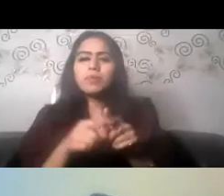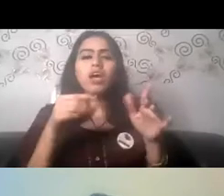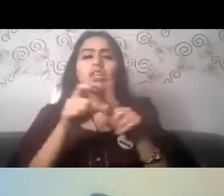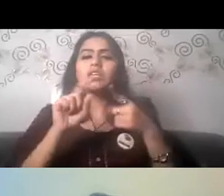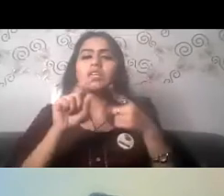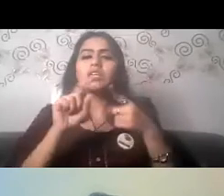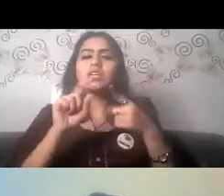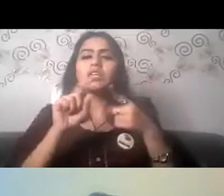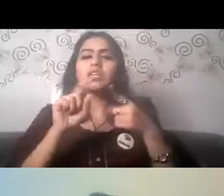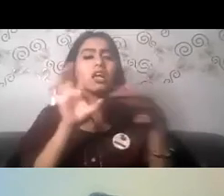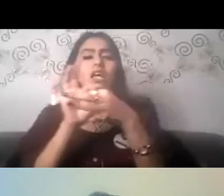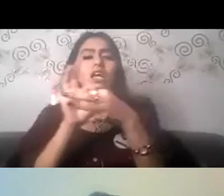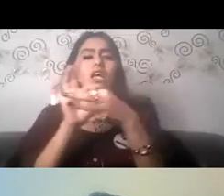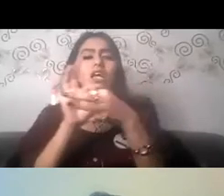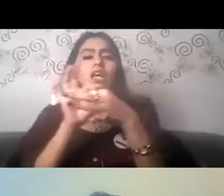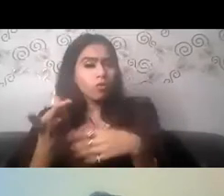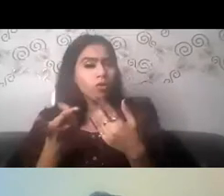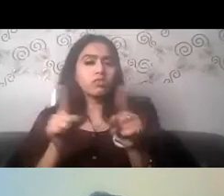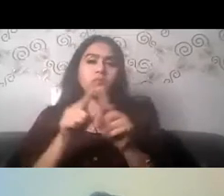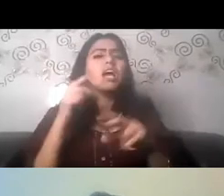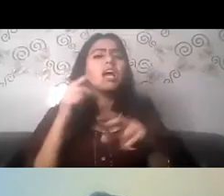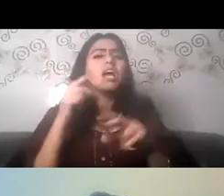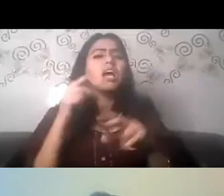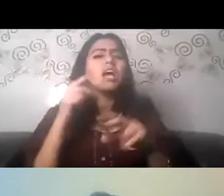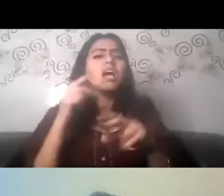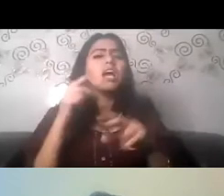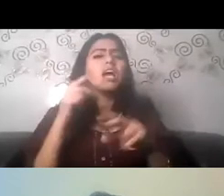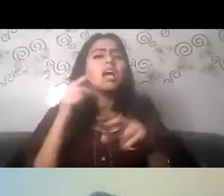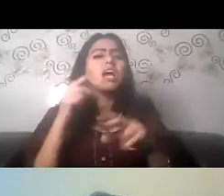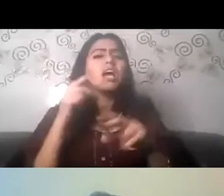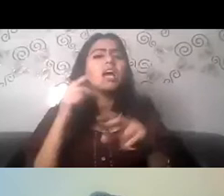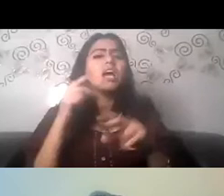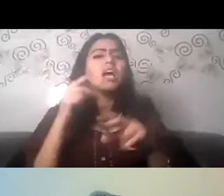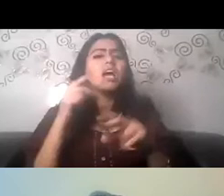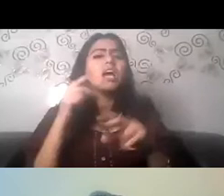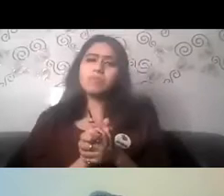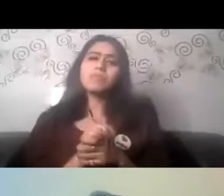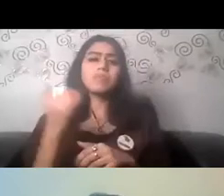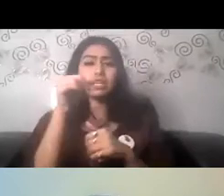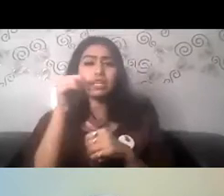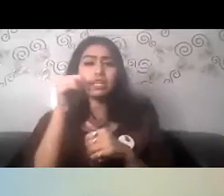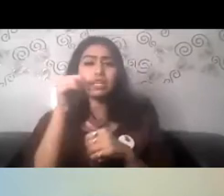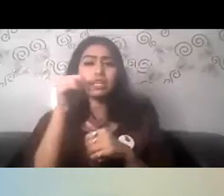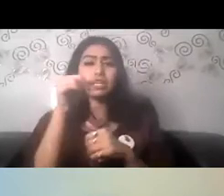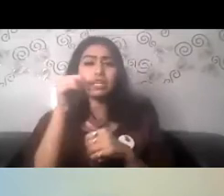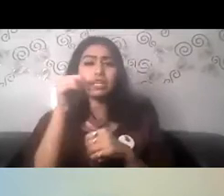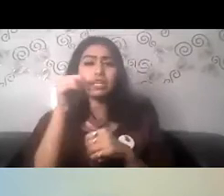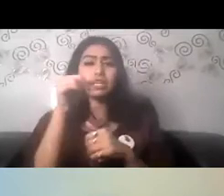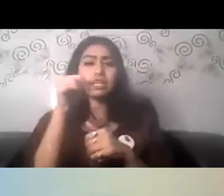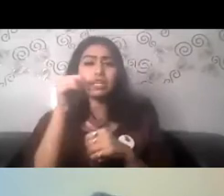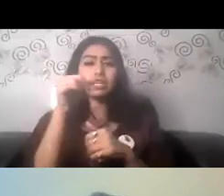with the government. So, Bhargav, do we have something of this sort, better digital inclusion